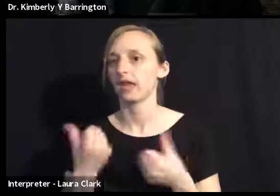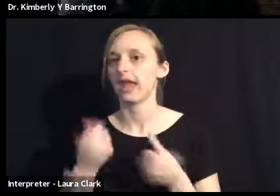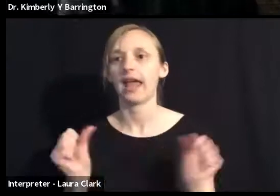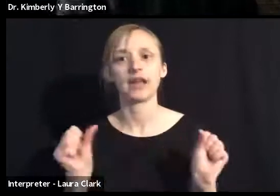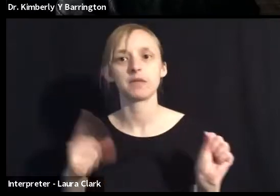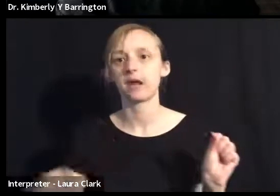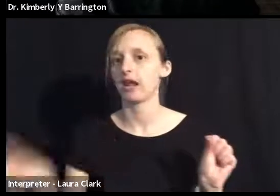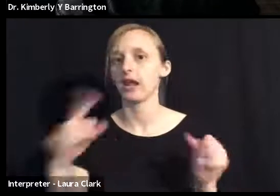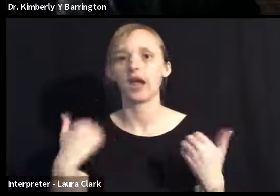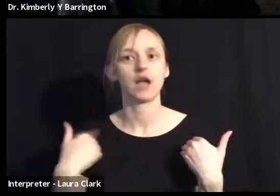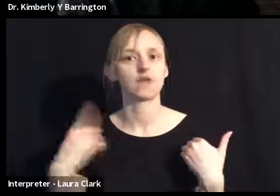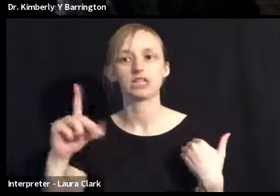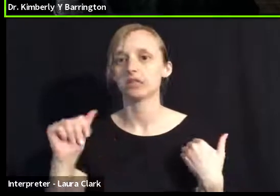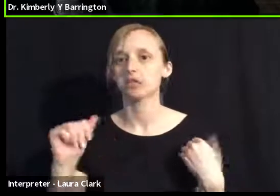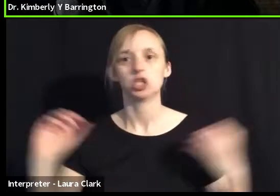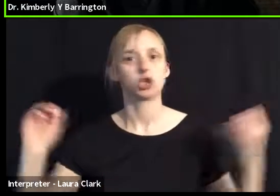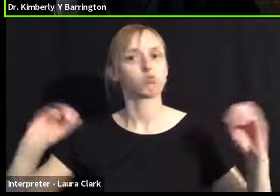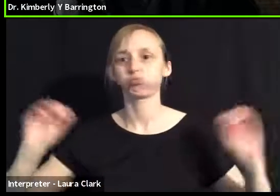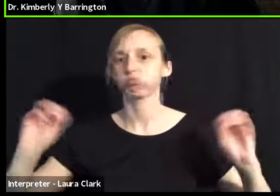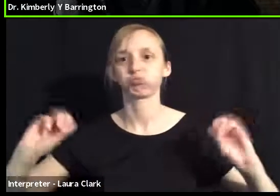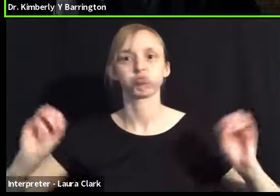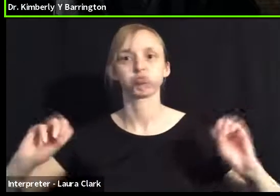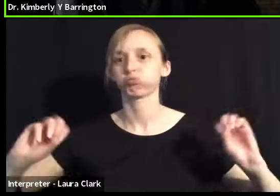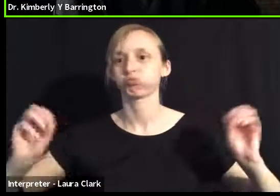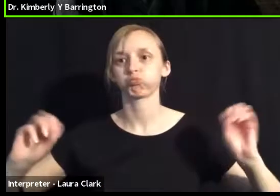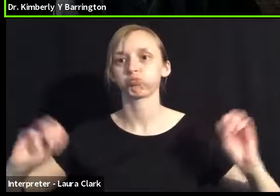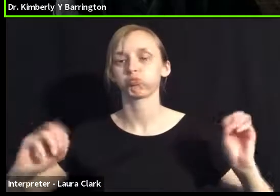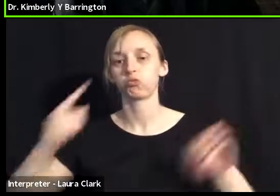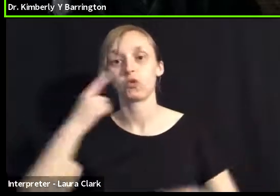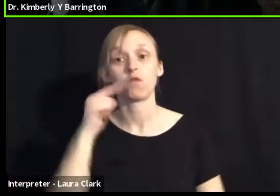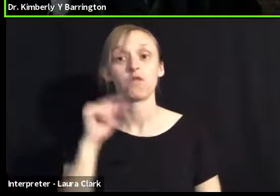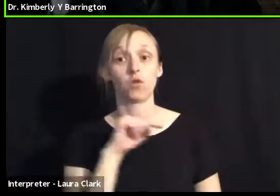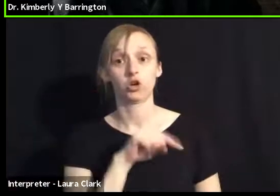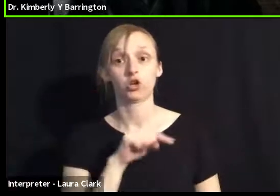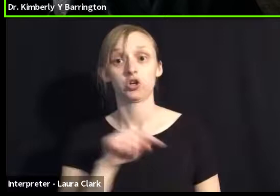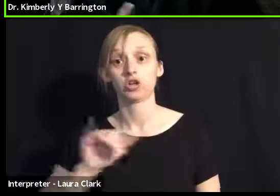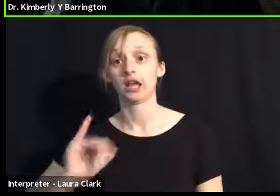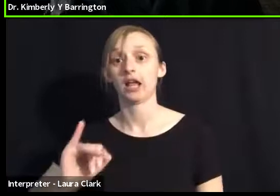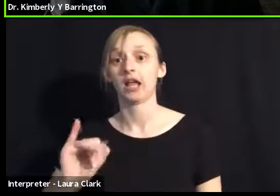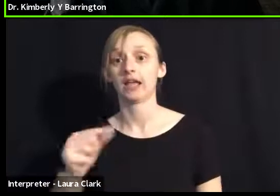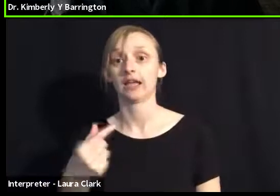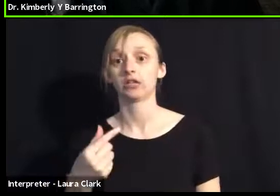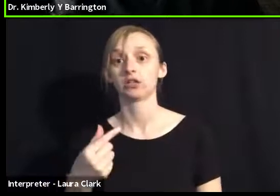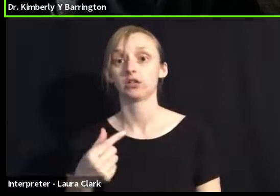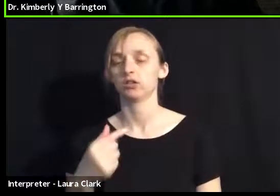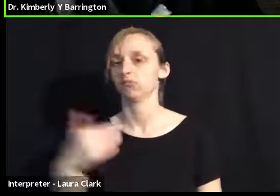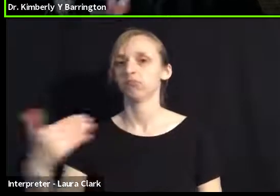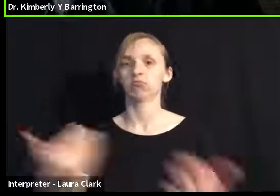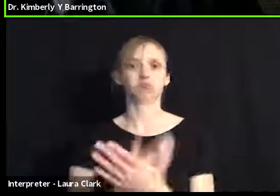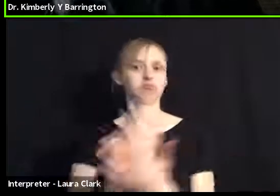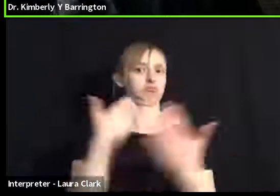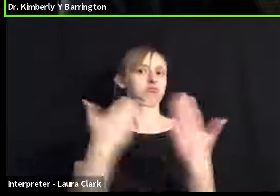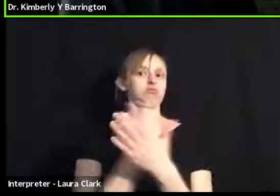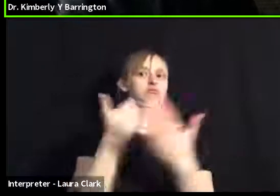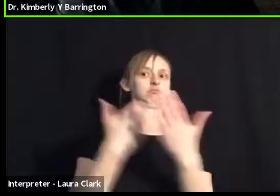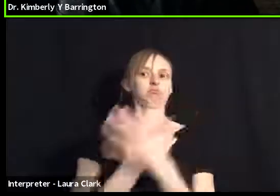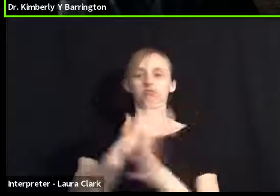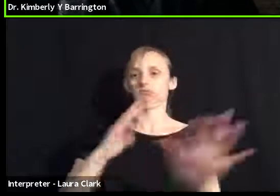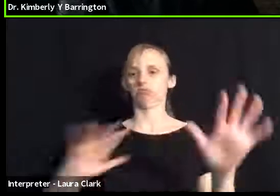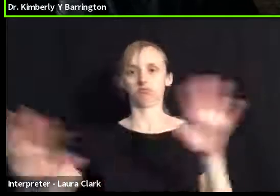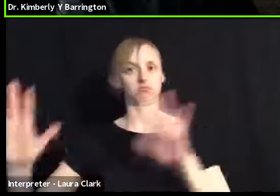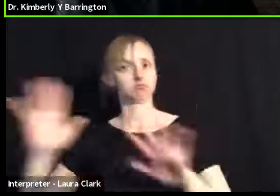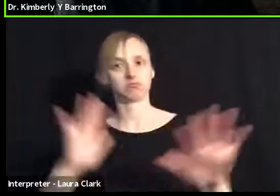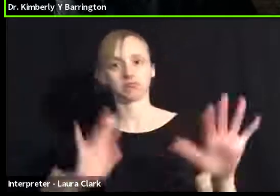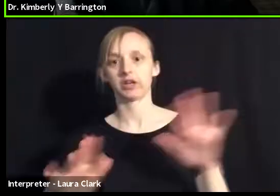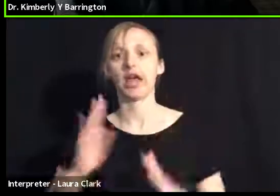with a disability. And so for her, this is just all new, and it's new for everyone